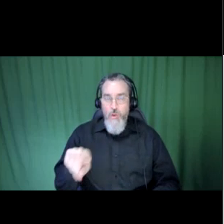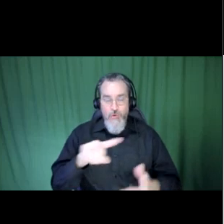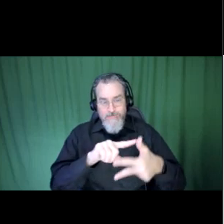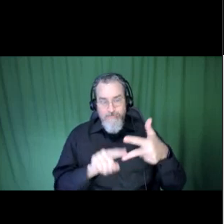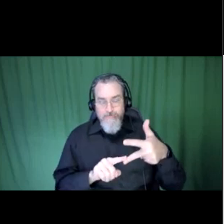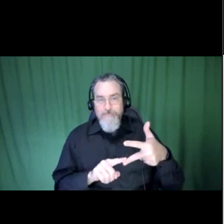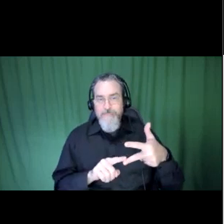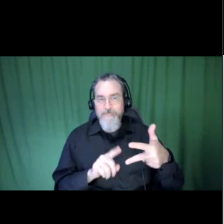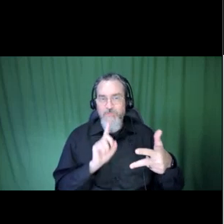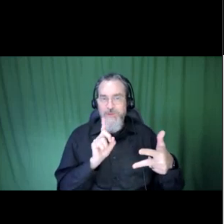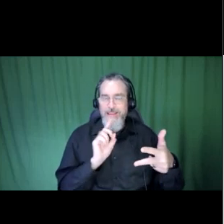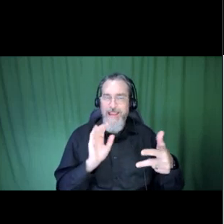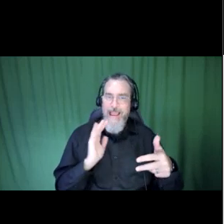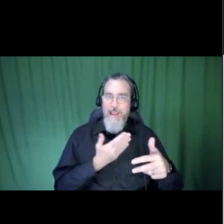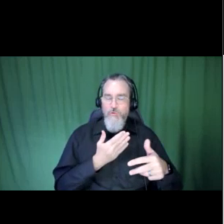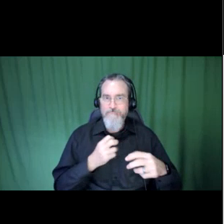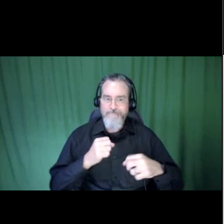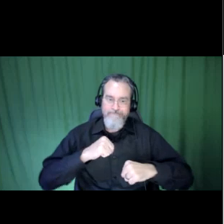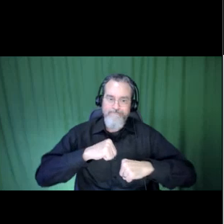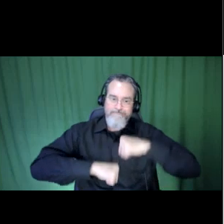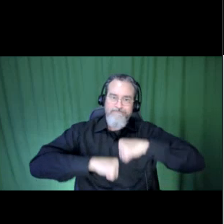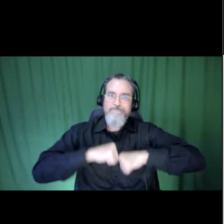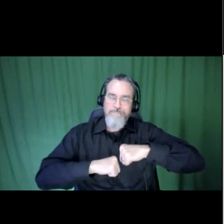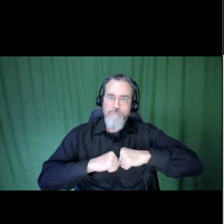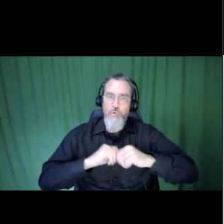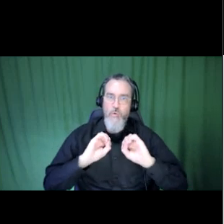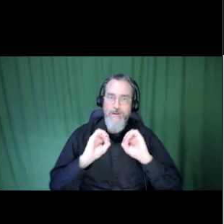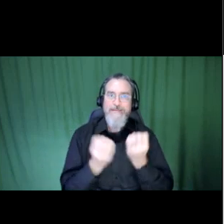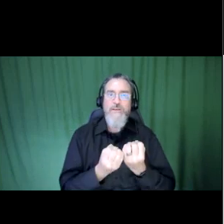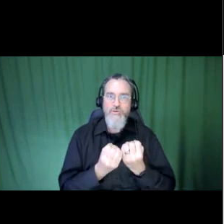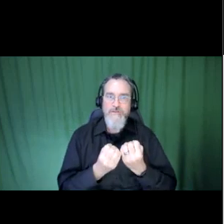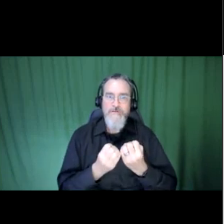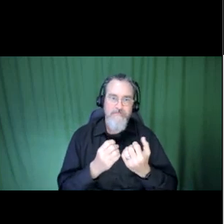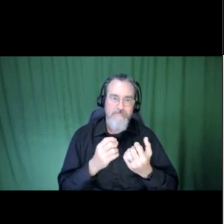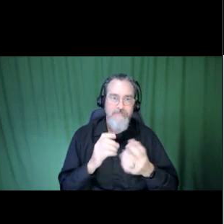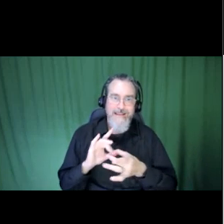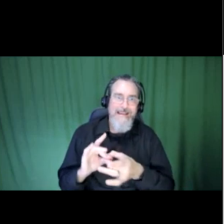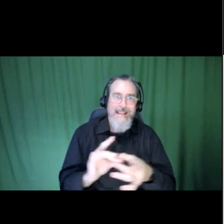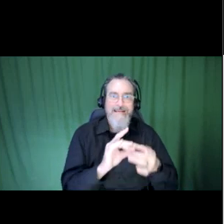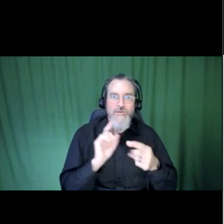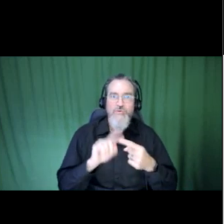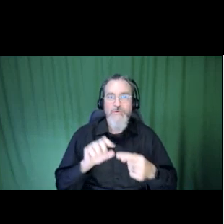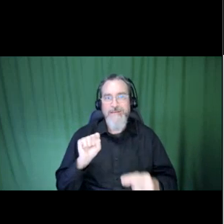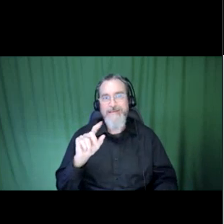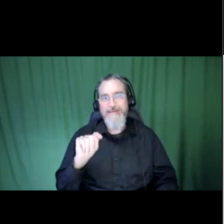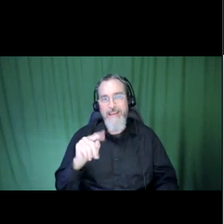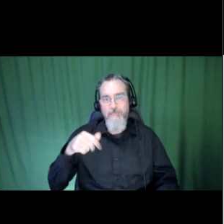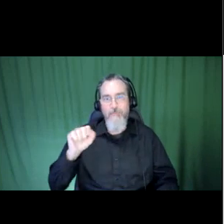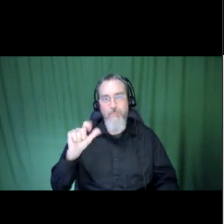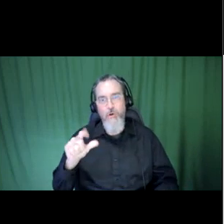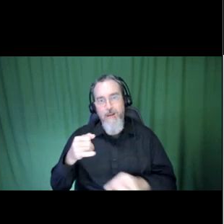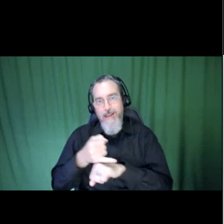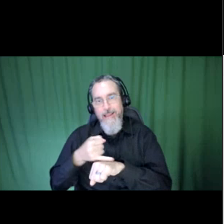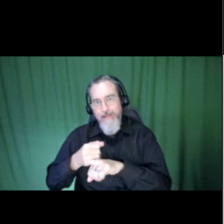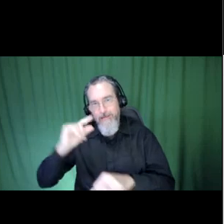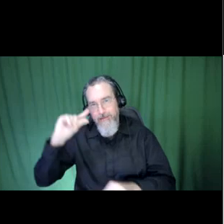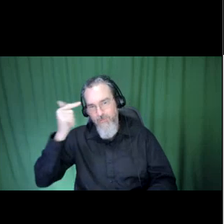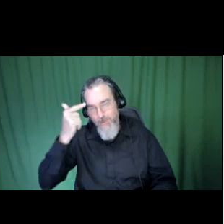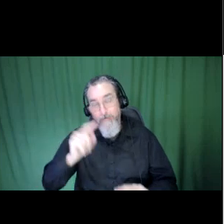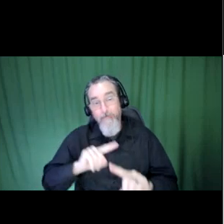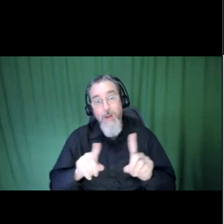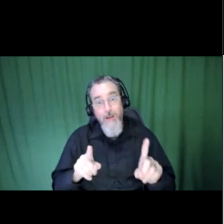within our project, all kind of connected to or within the St. Paul Islands tribal government. But of course, we're leveraging a lot of collaborations throughout